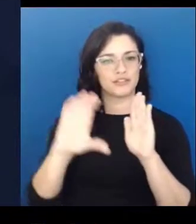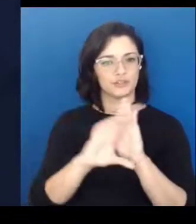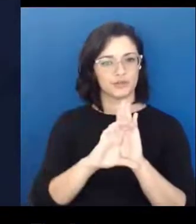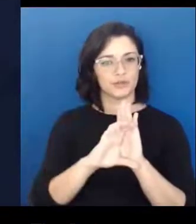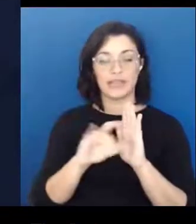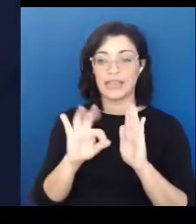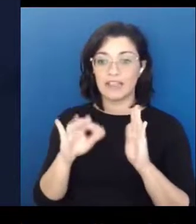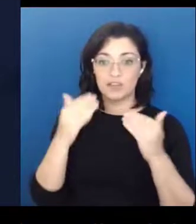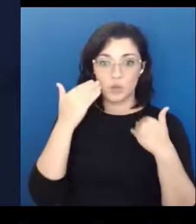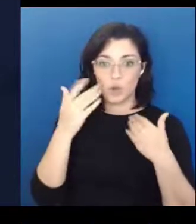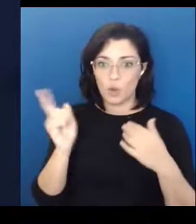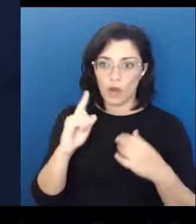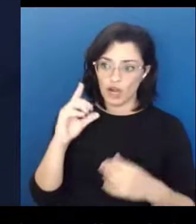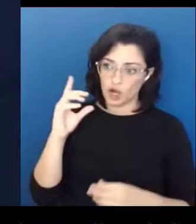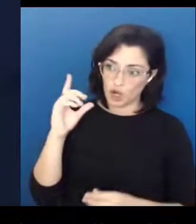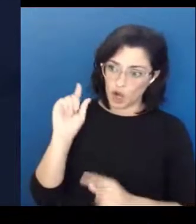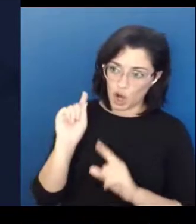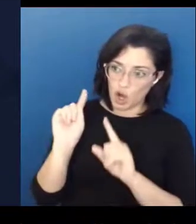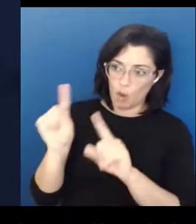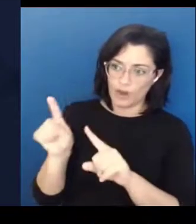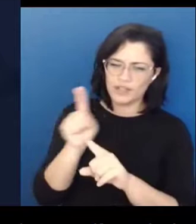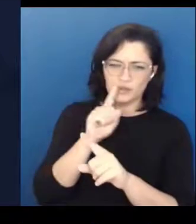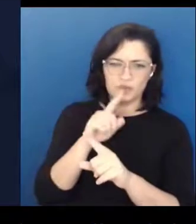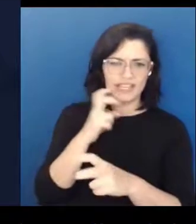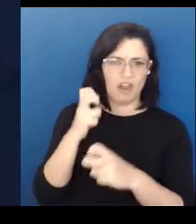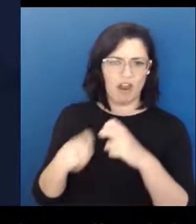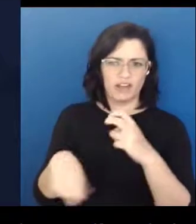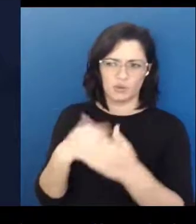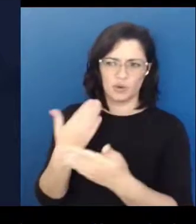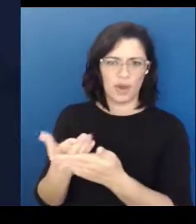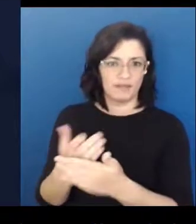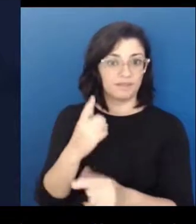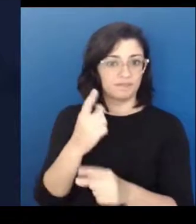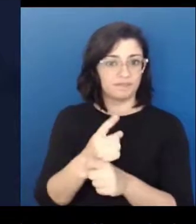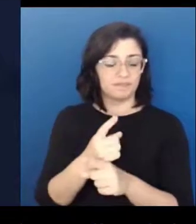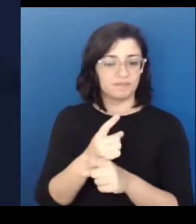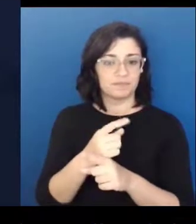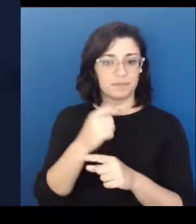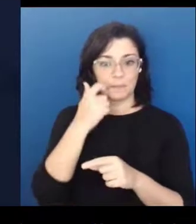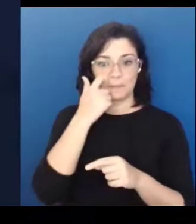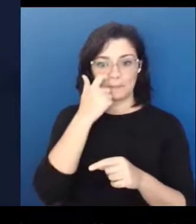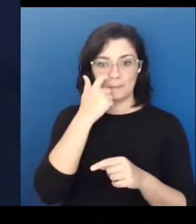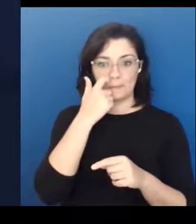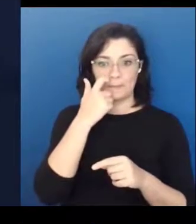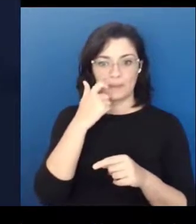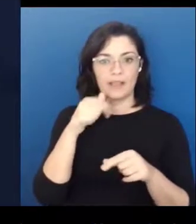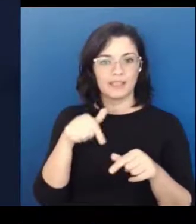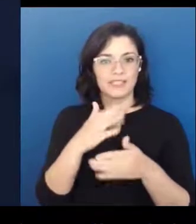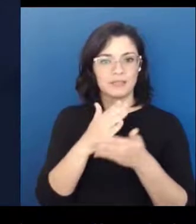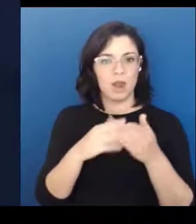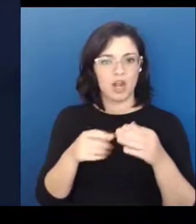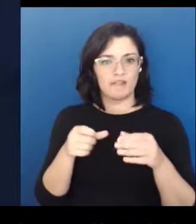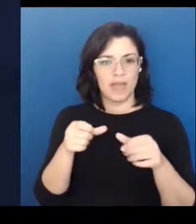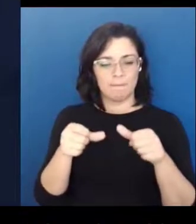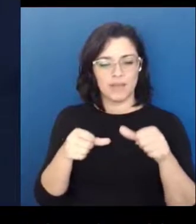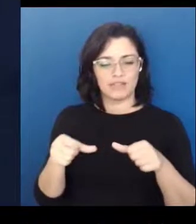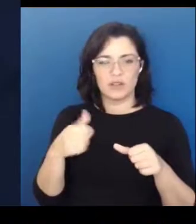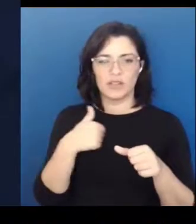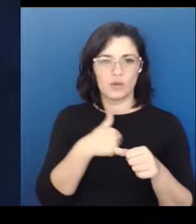get there. And this is part of the piece of the puzzle that we don't get from our hearing healthcare professionals